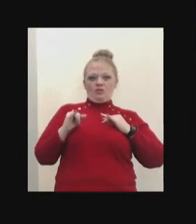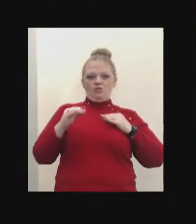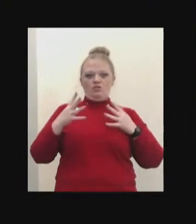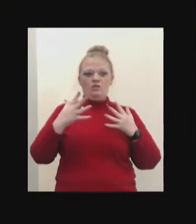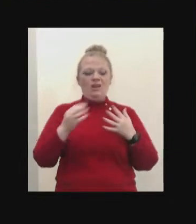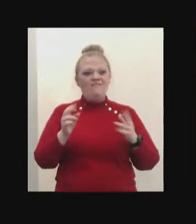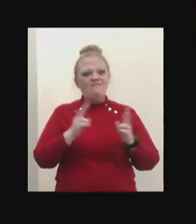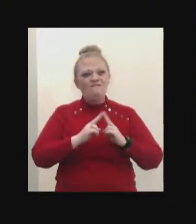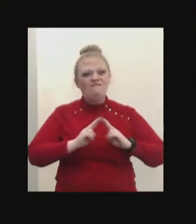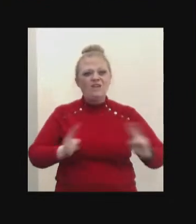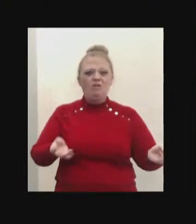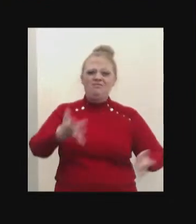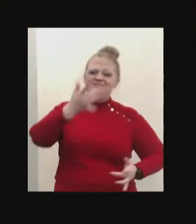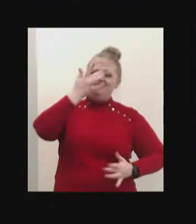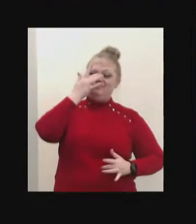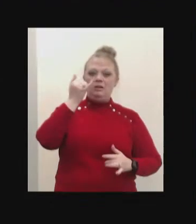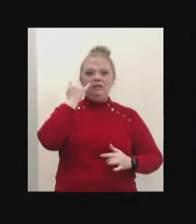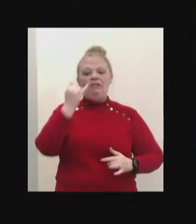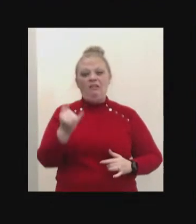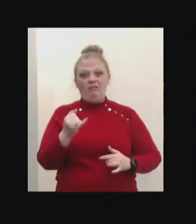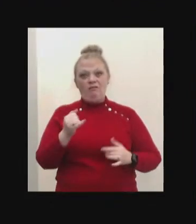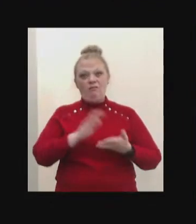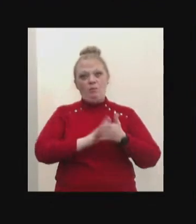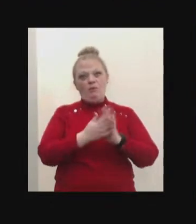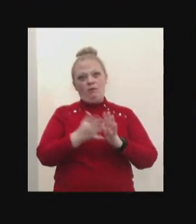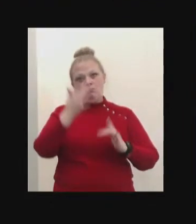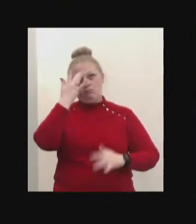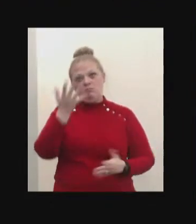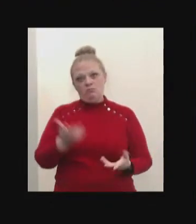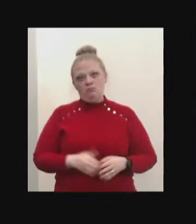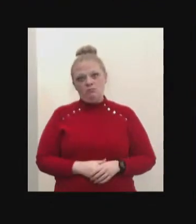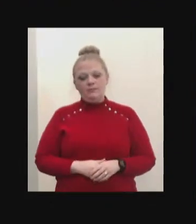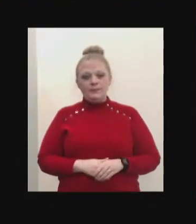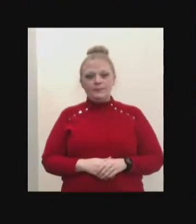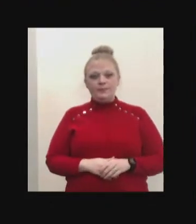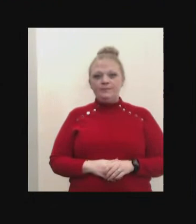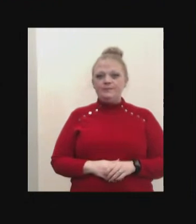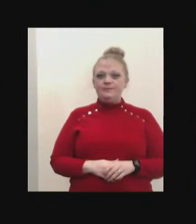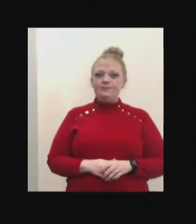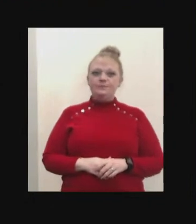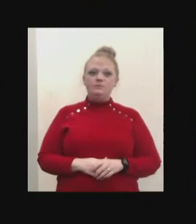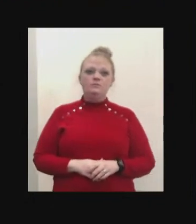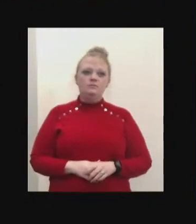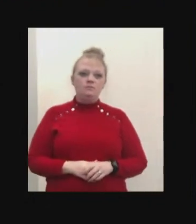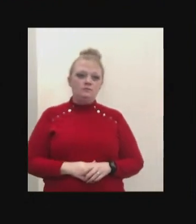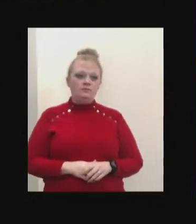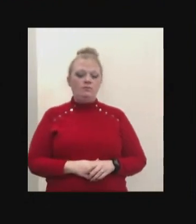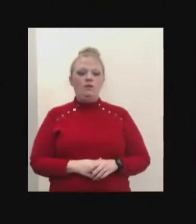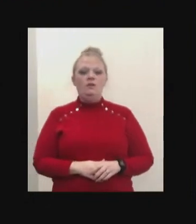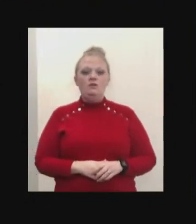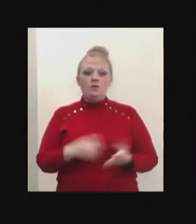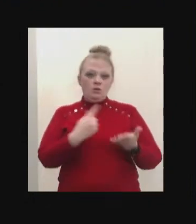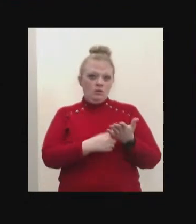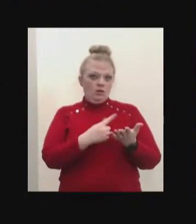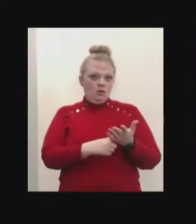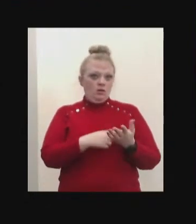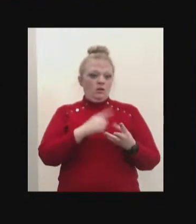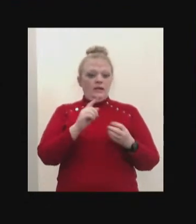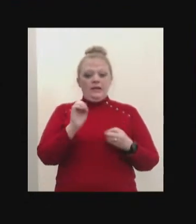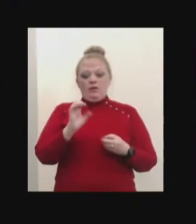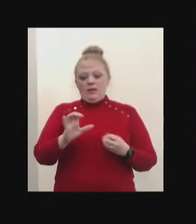ill if we are infected. Because as we talking about what's going on in Erie County, how we're responding